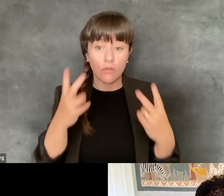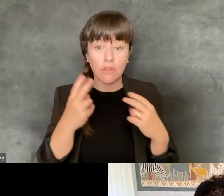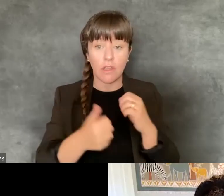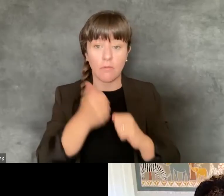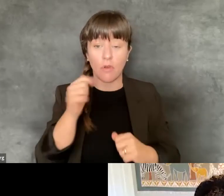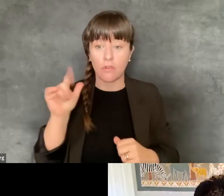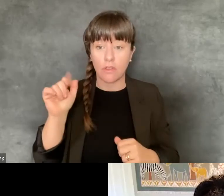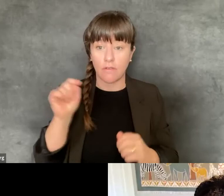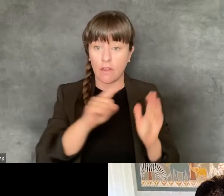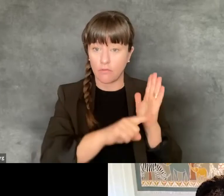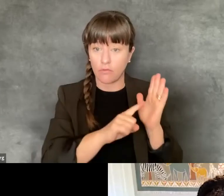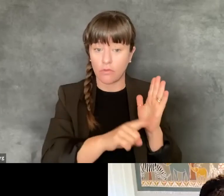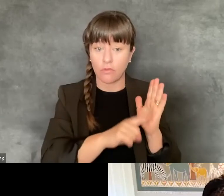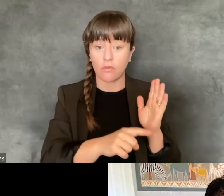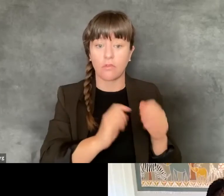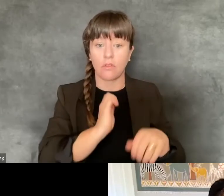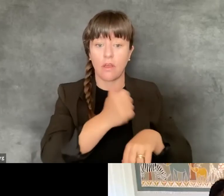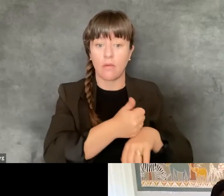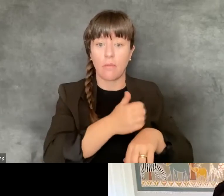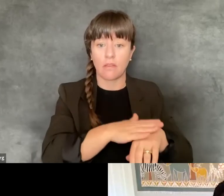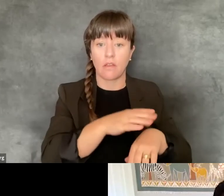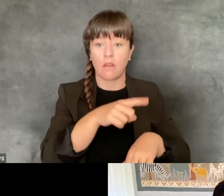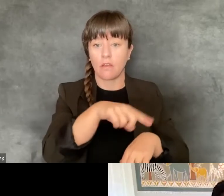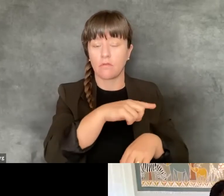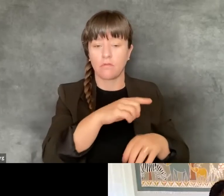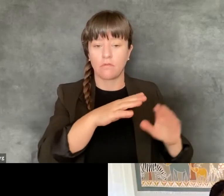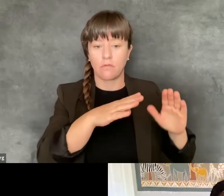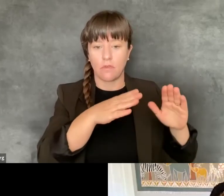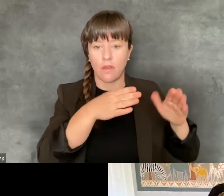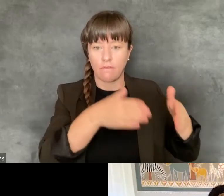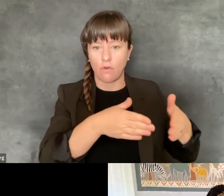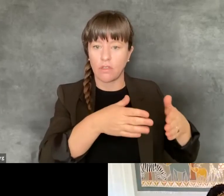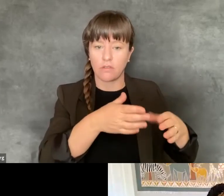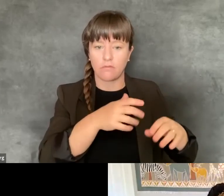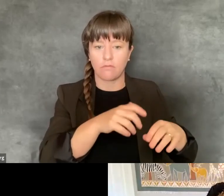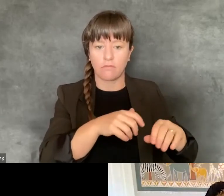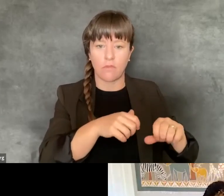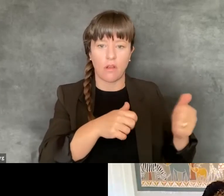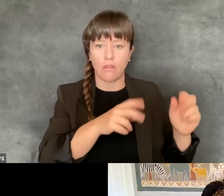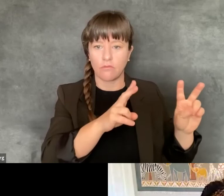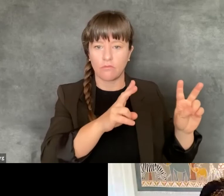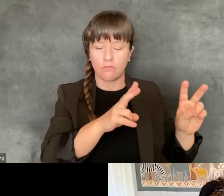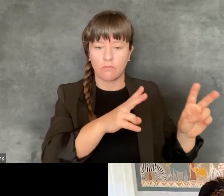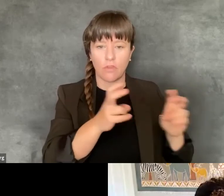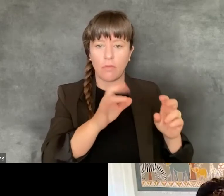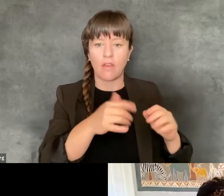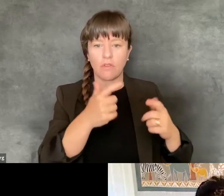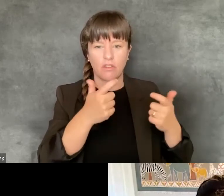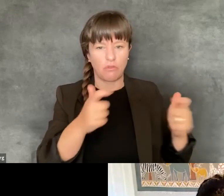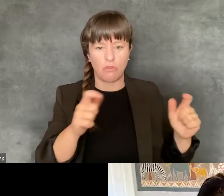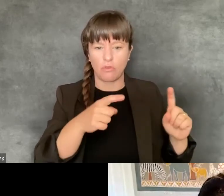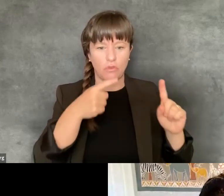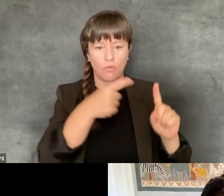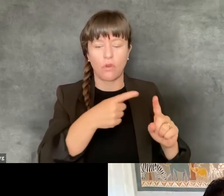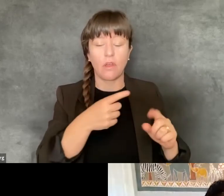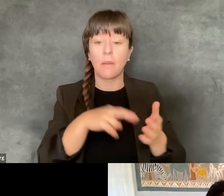was based on Western focused theories, that was a big takeaway. So the